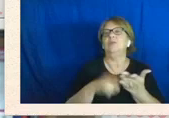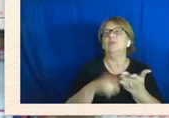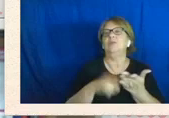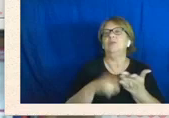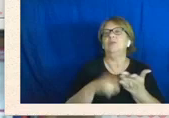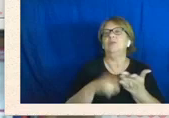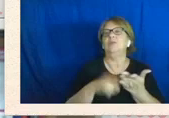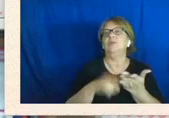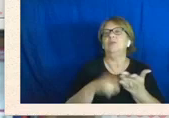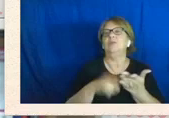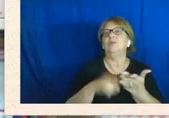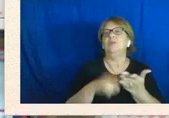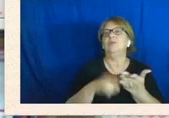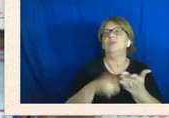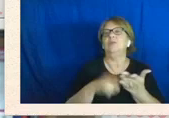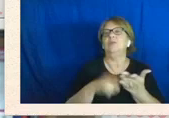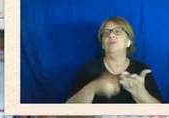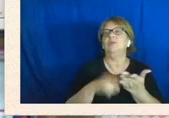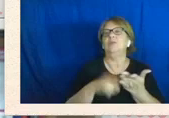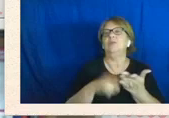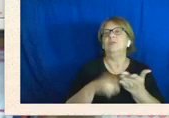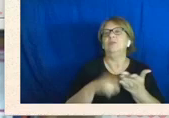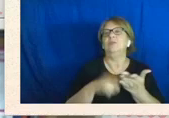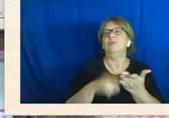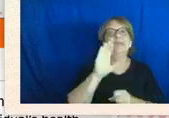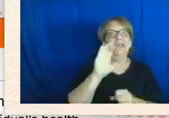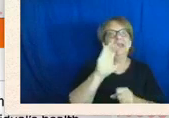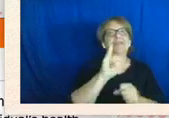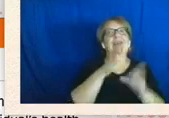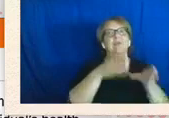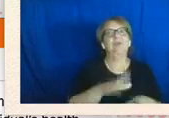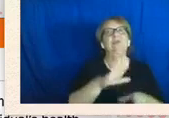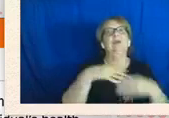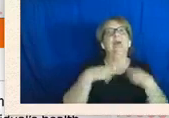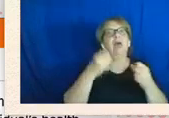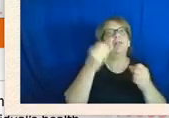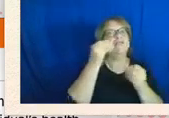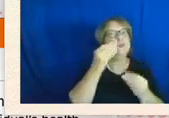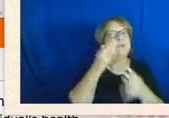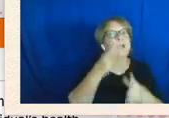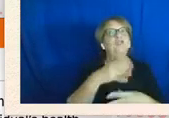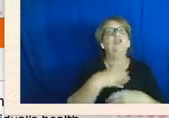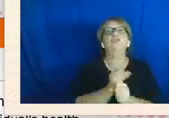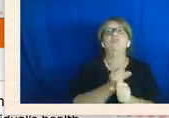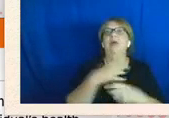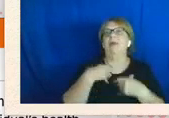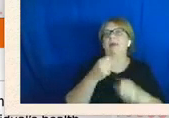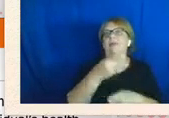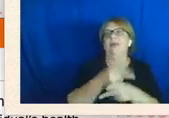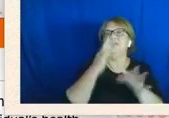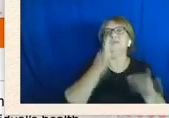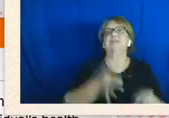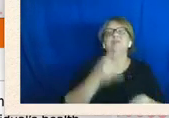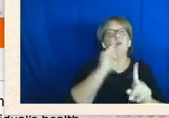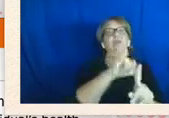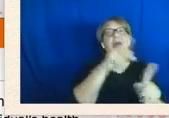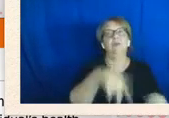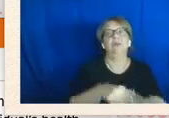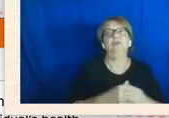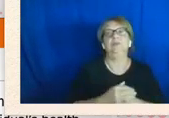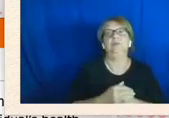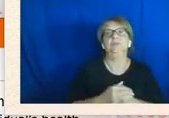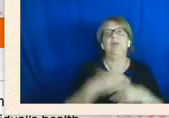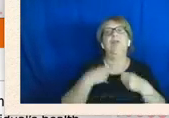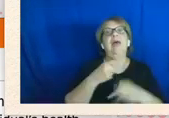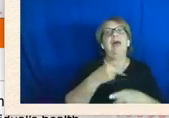surrogate to receive that individual's health information and to make healthcare decisions for that individual. Healthcare